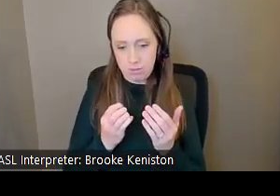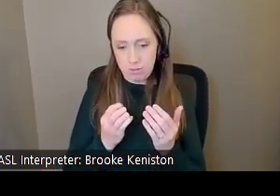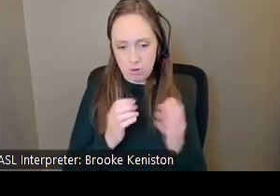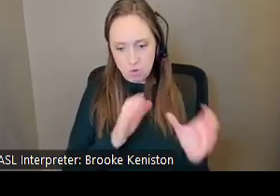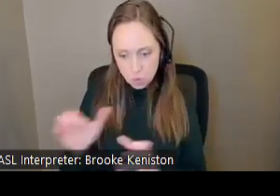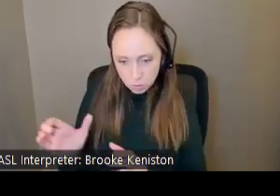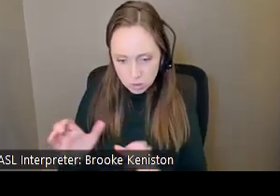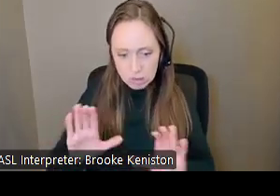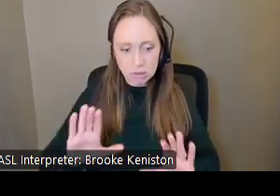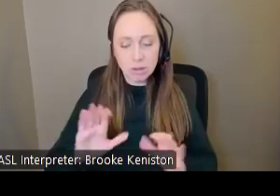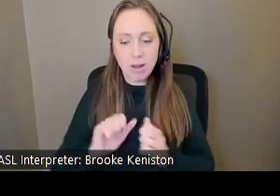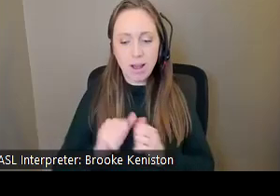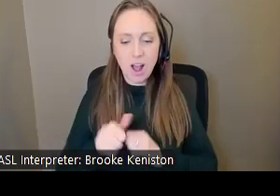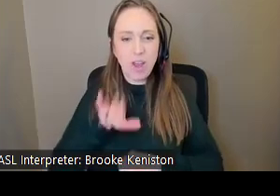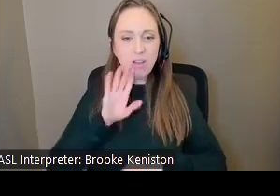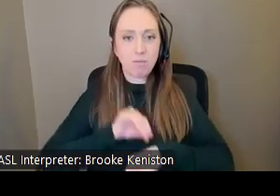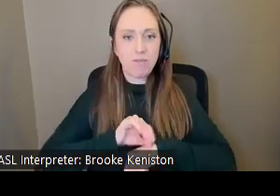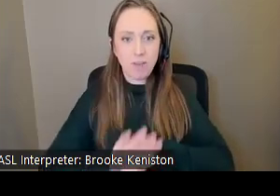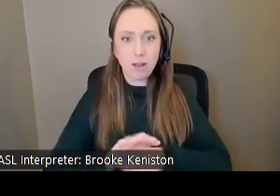good. He documents